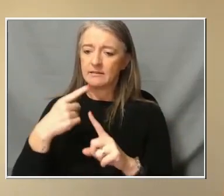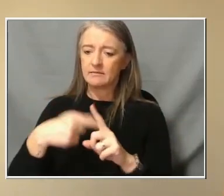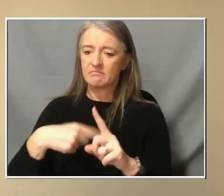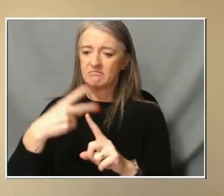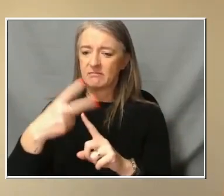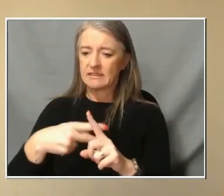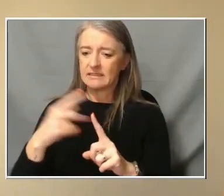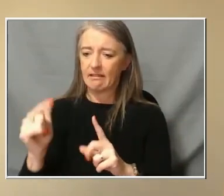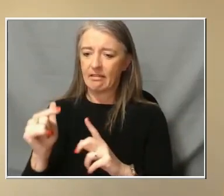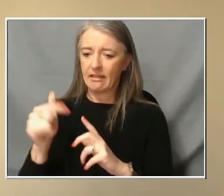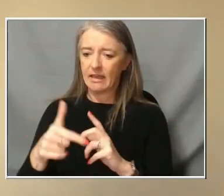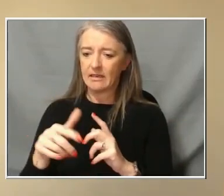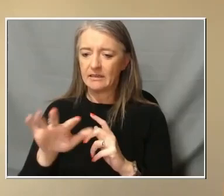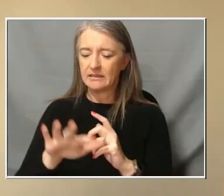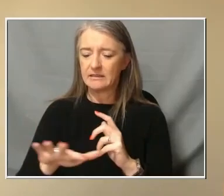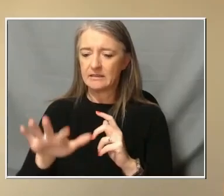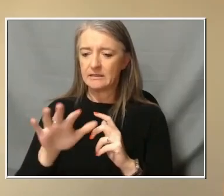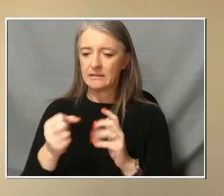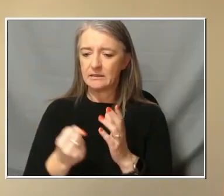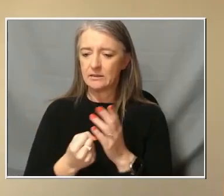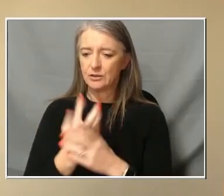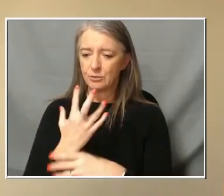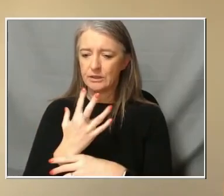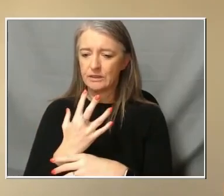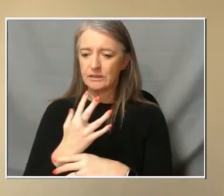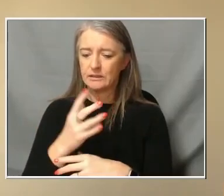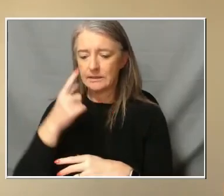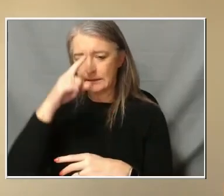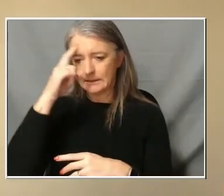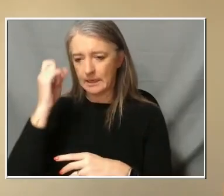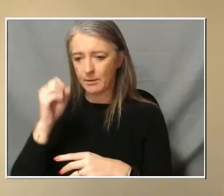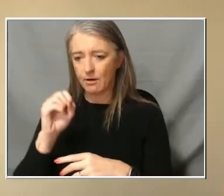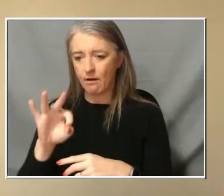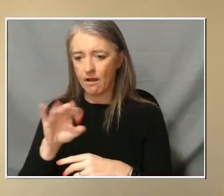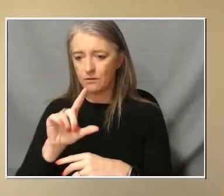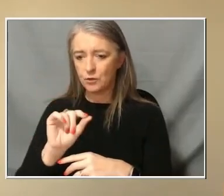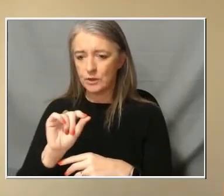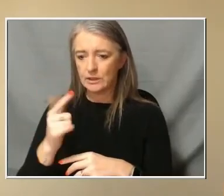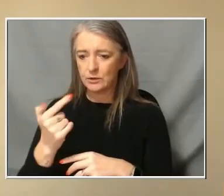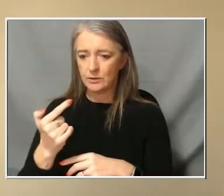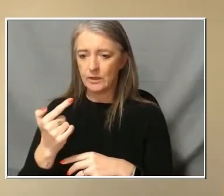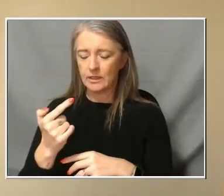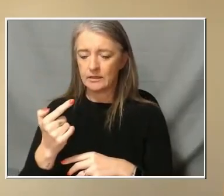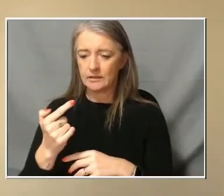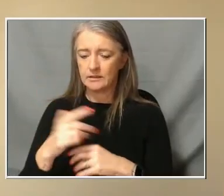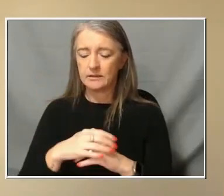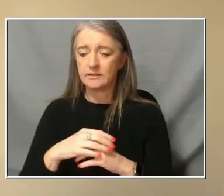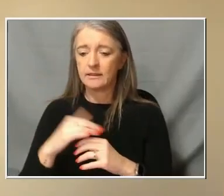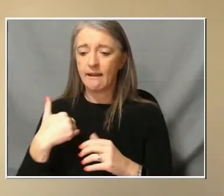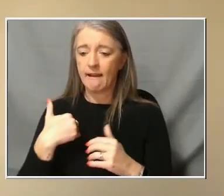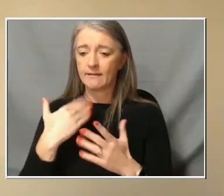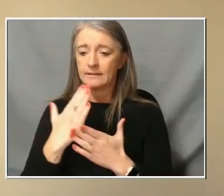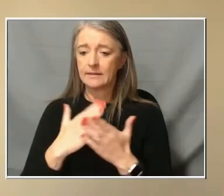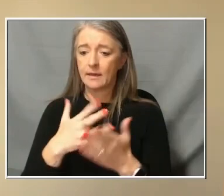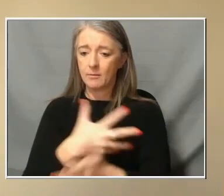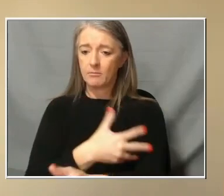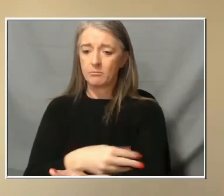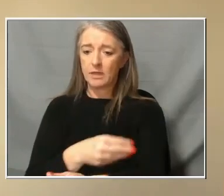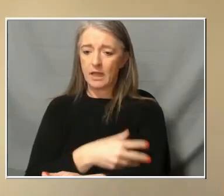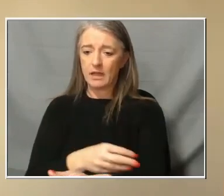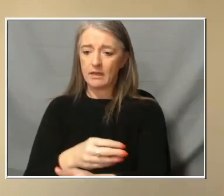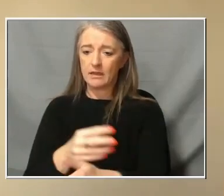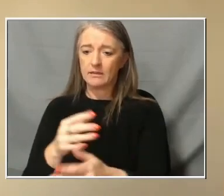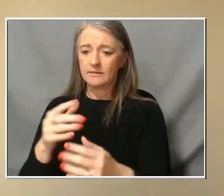later, around the spring, probably summer of 2021, and had some blood off and on